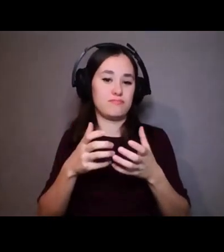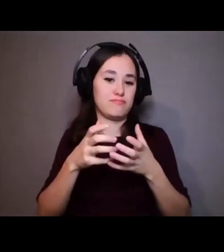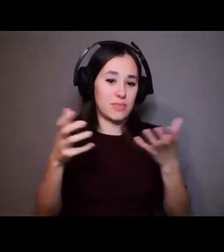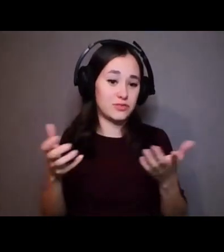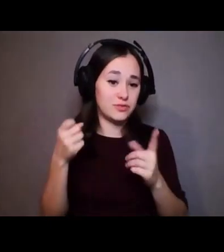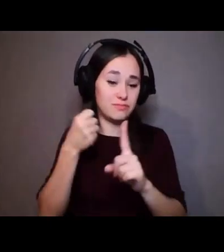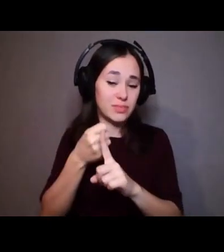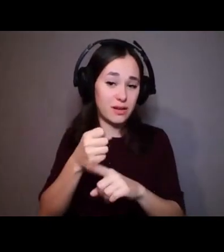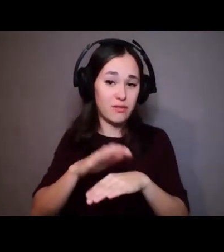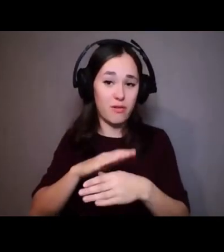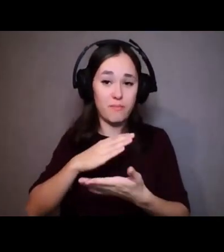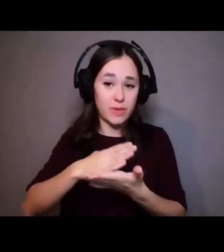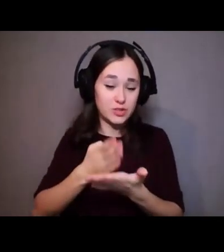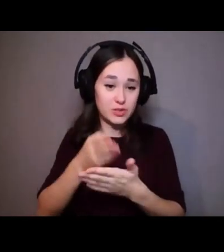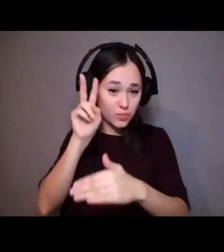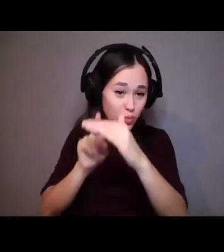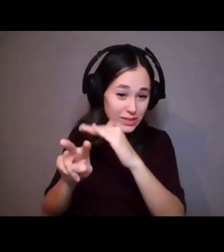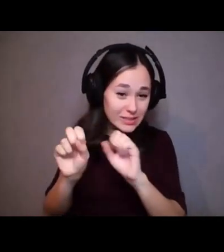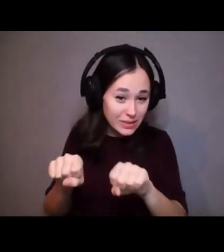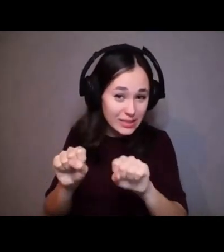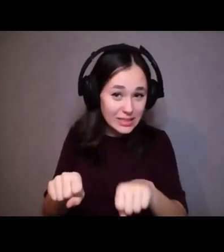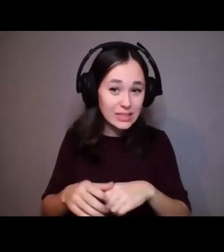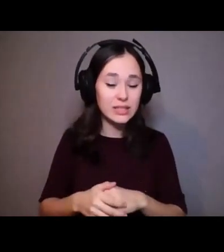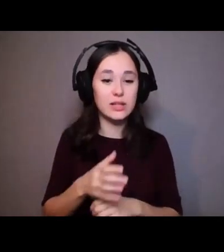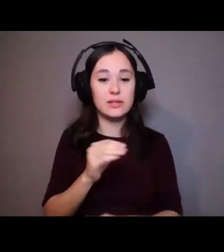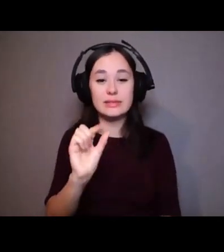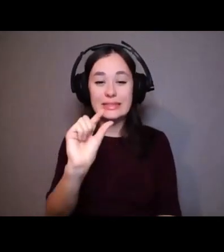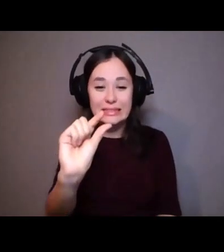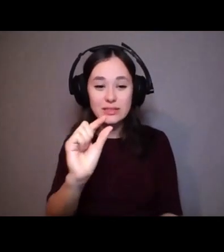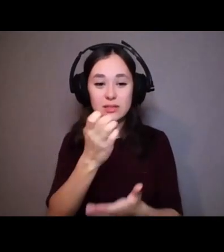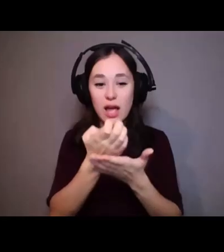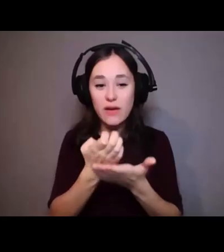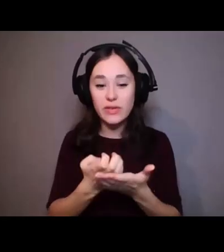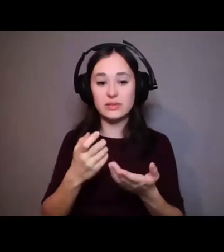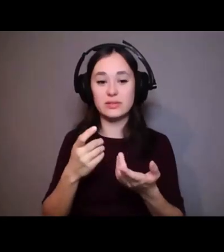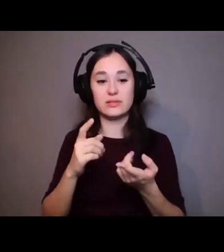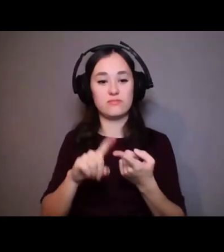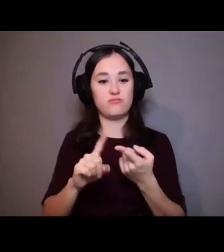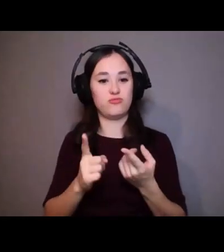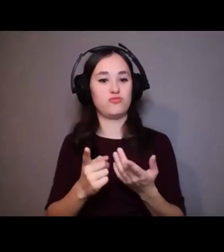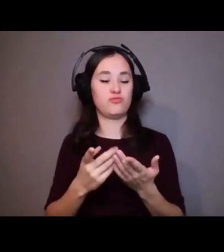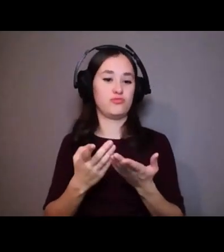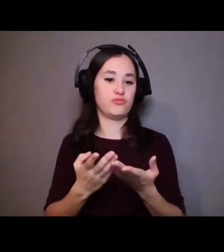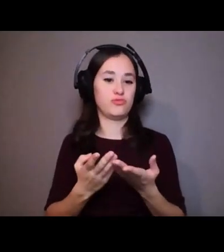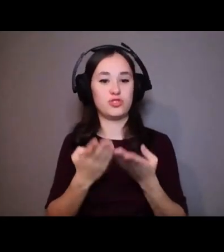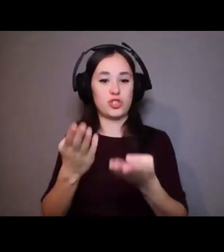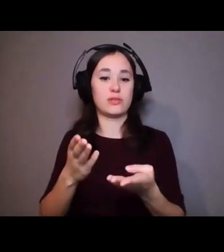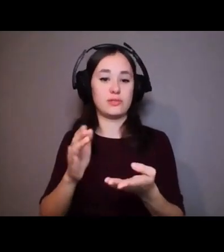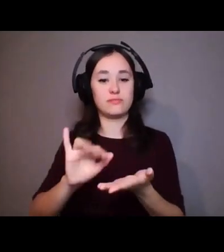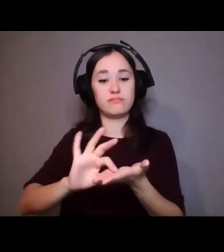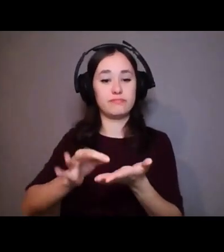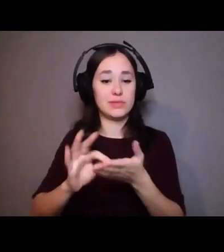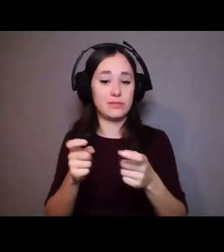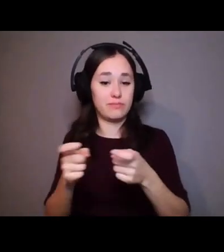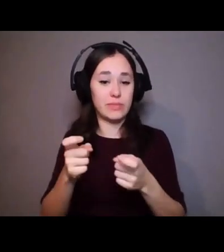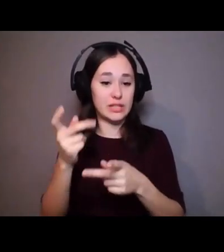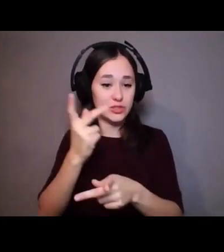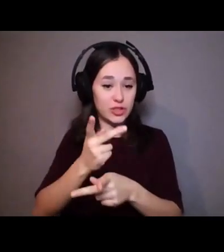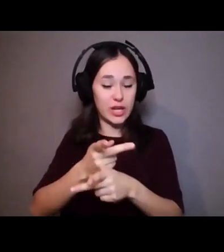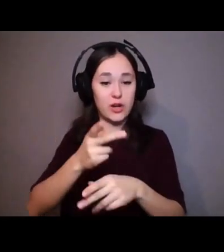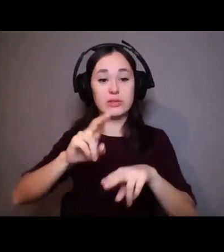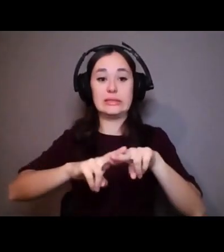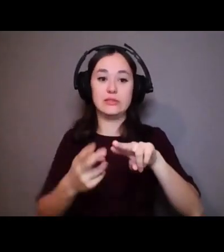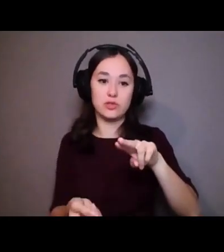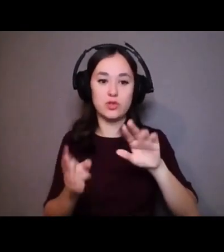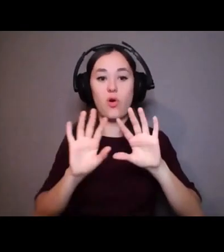that we found to suggest that Medicaid managed care decreases overall state Medicaid spending. And some states have actually seen increases